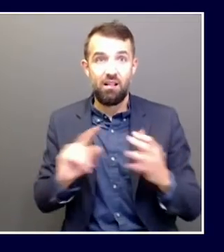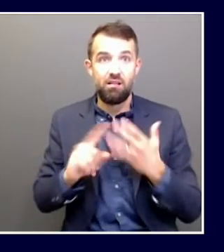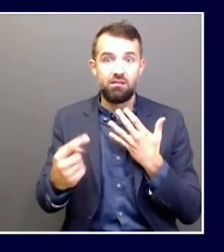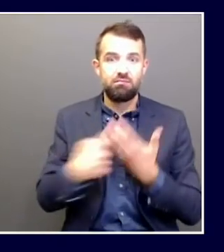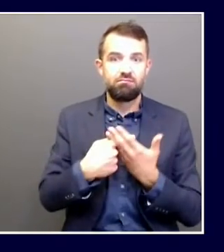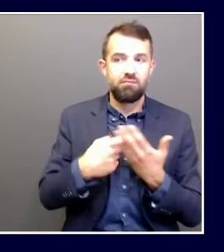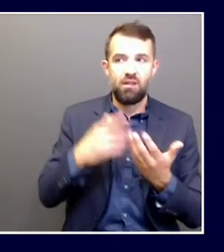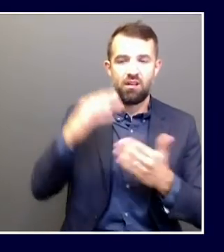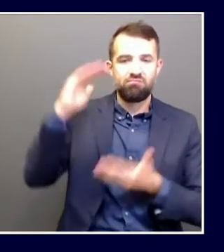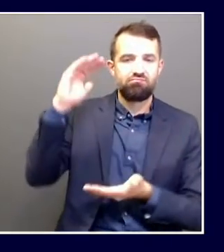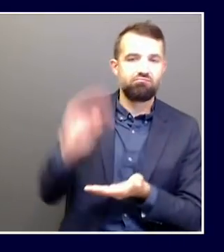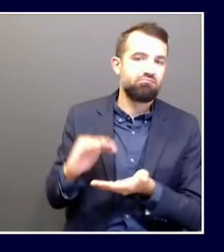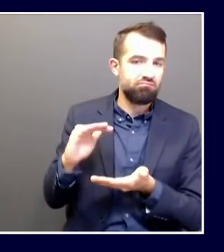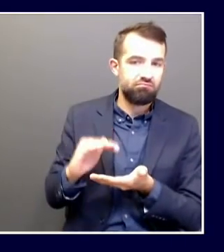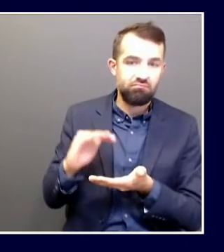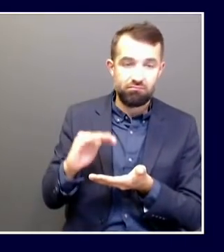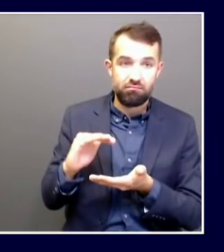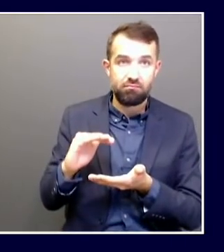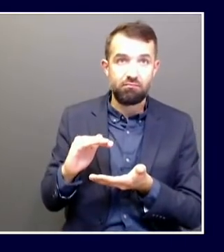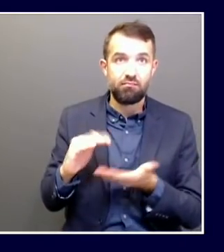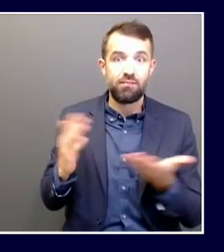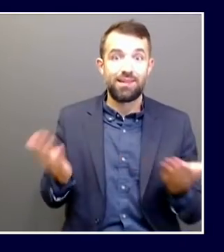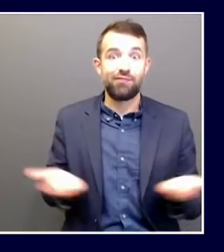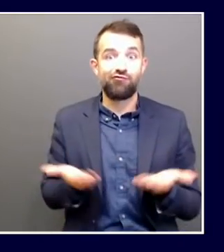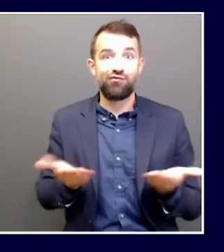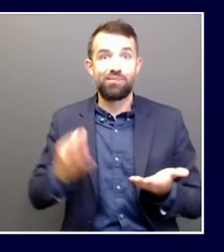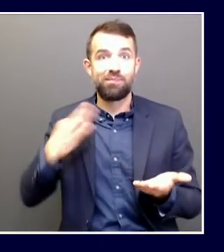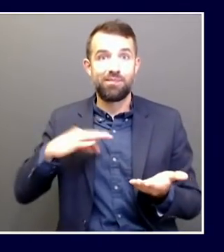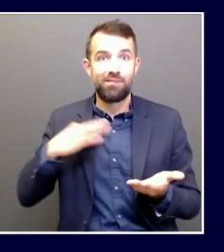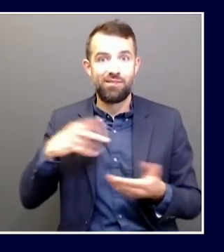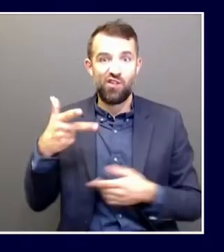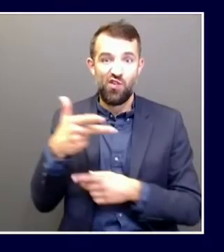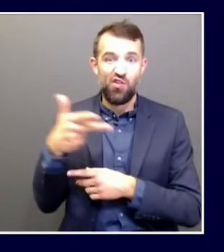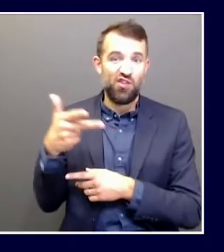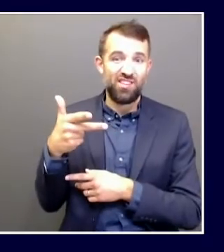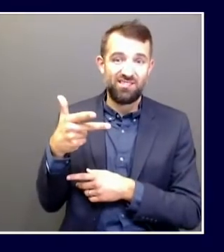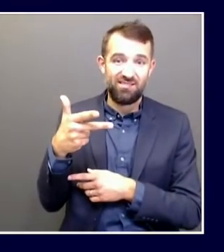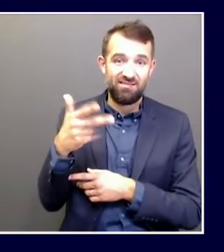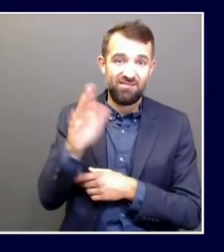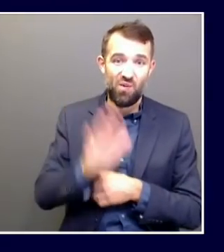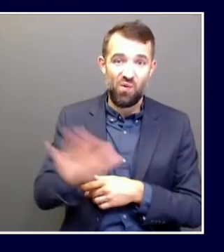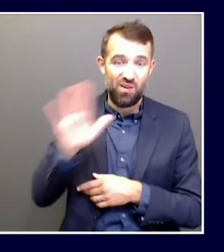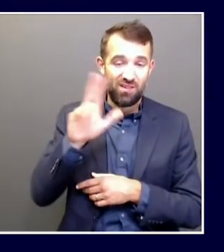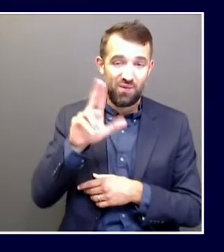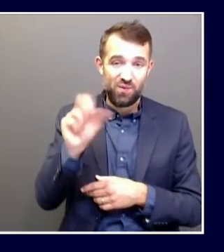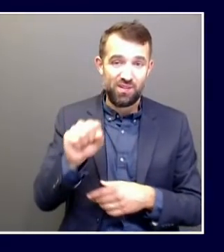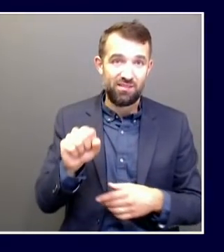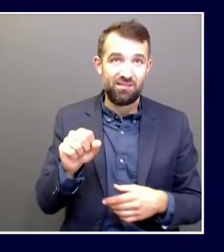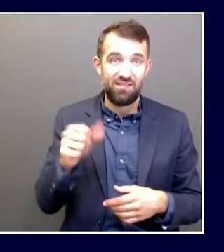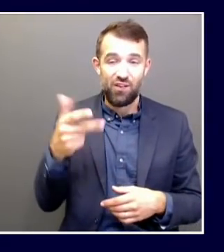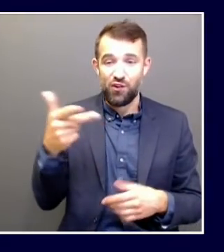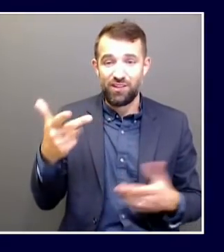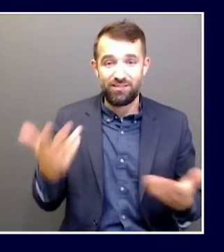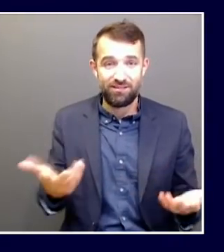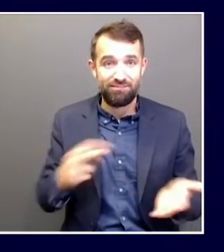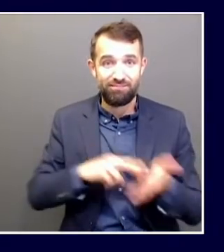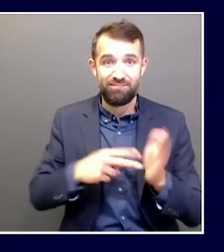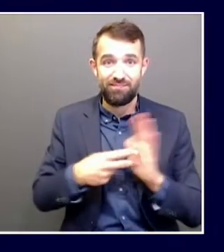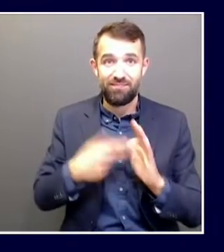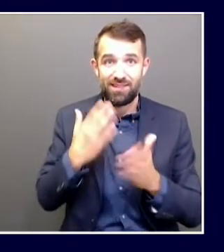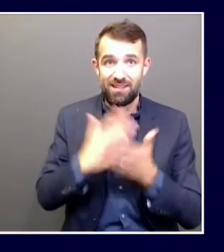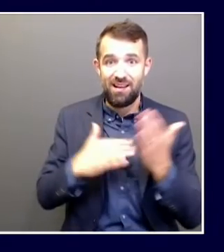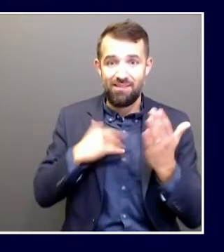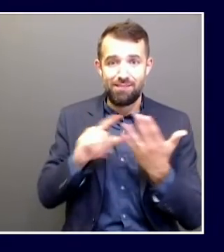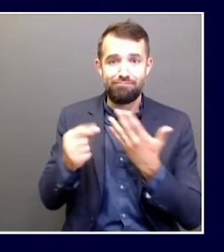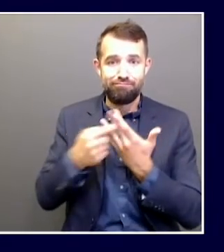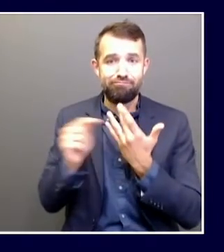country. And as a result of that, we may have more breakthrough cases. Okay. I know that we've kind of